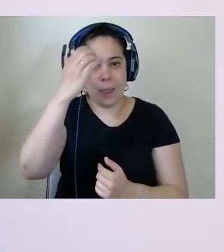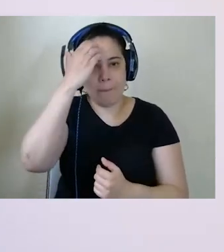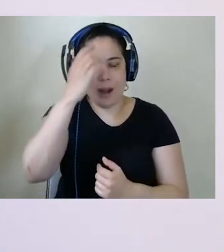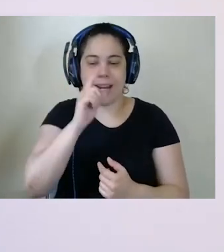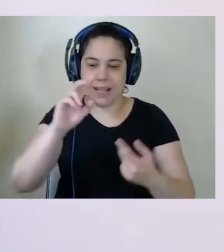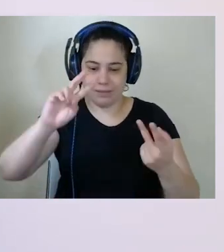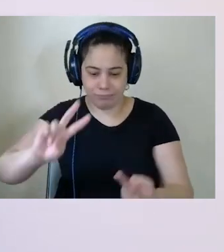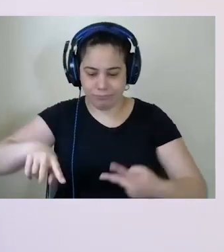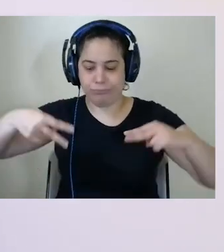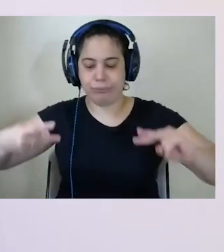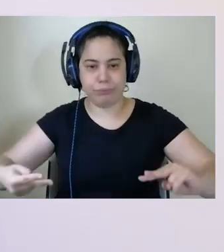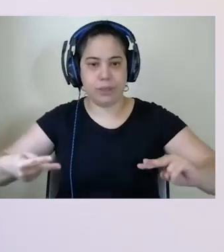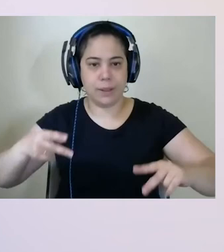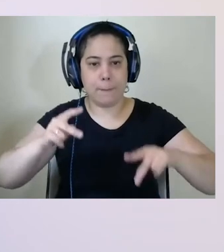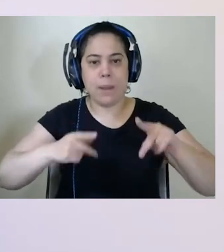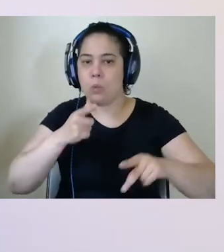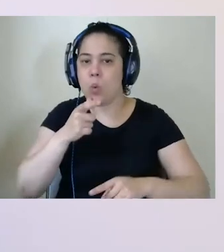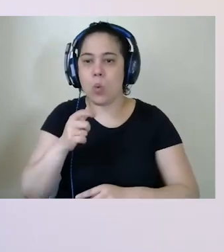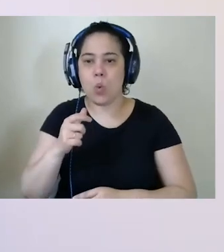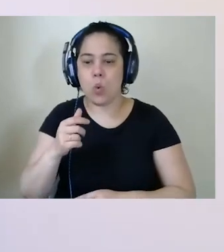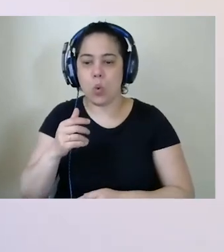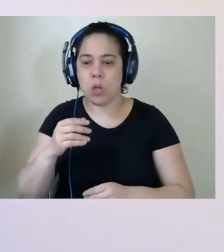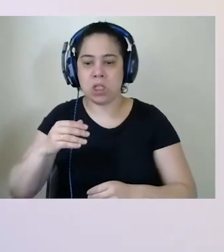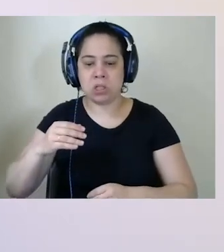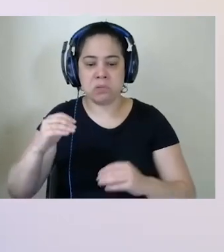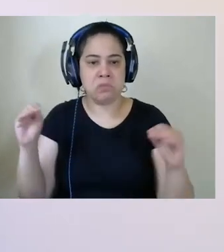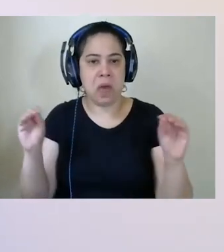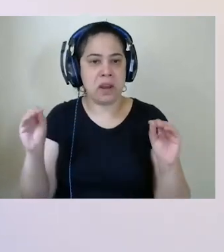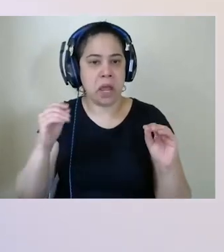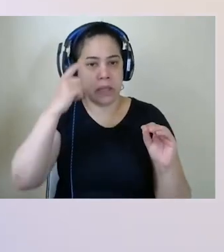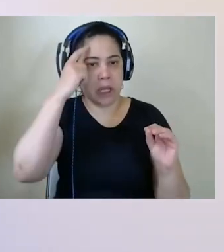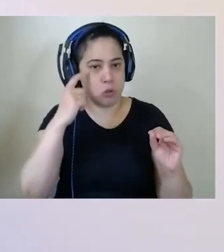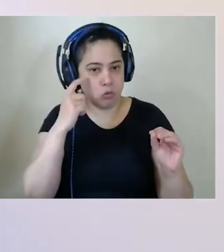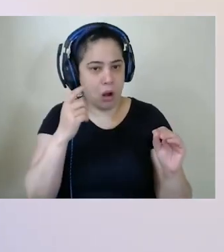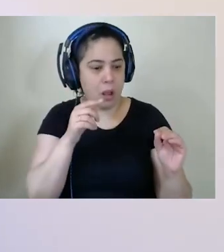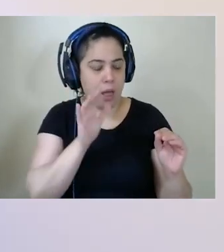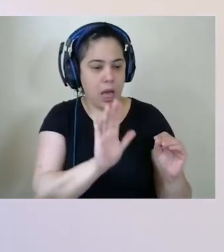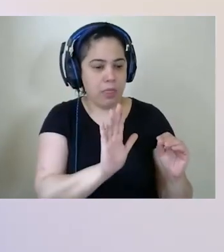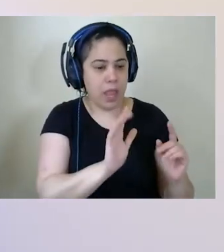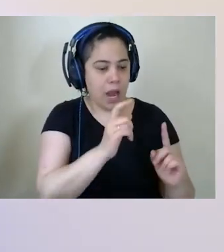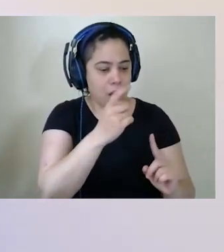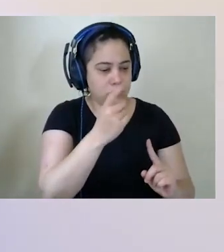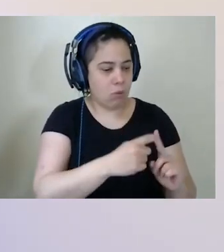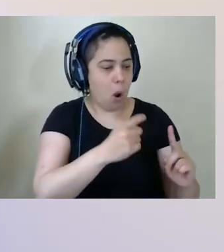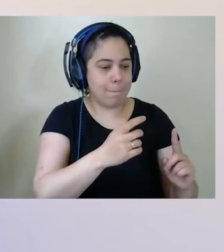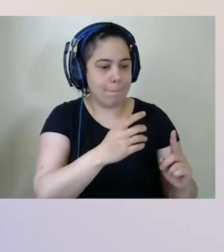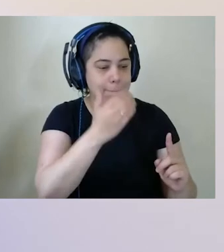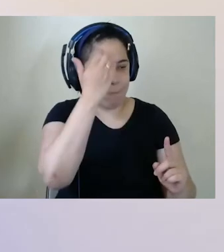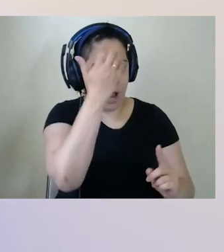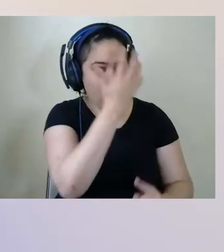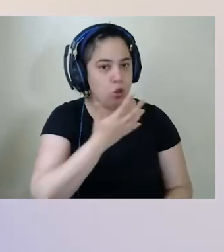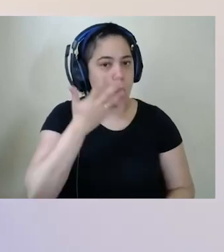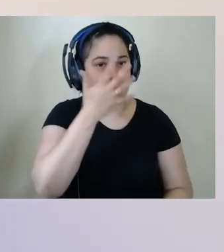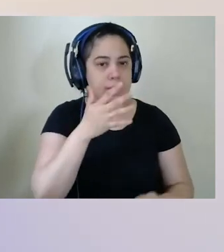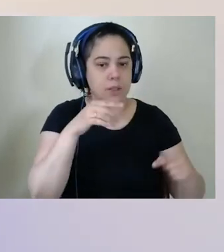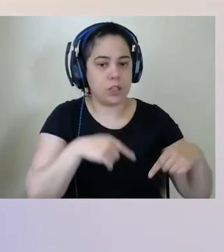that people who don't experience a history of trauma, of how their default mode network gets activated under, you